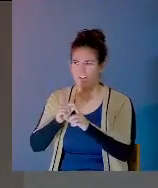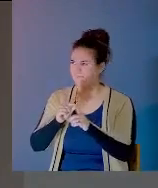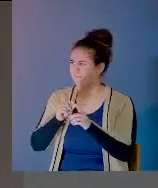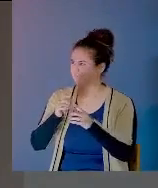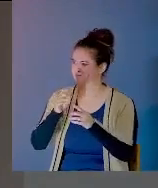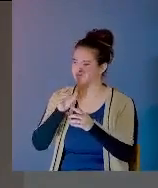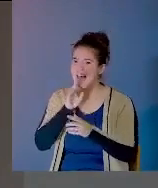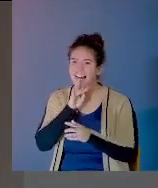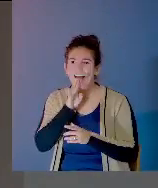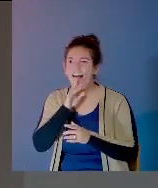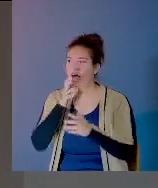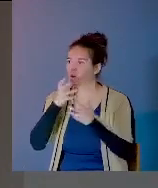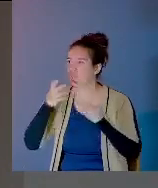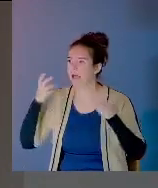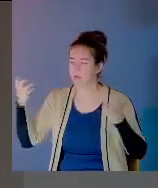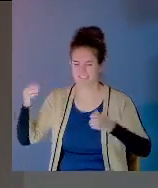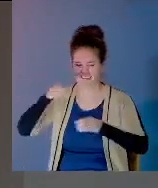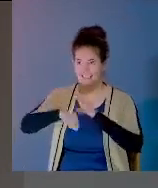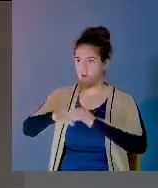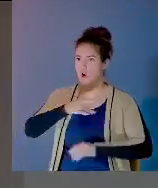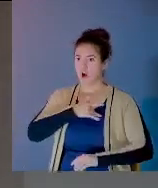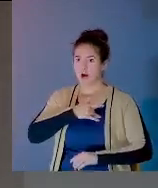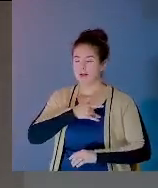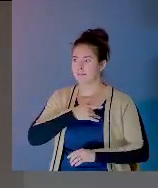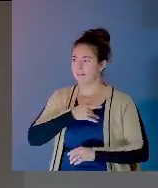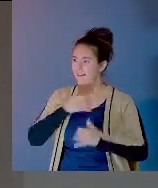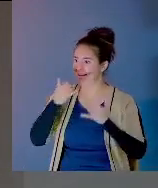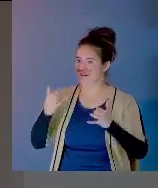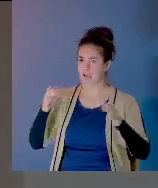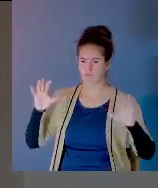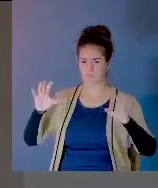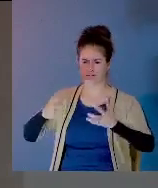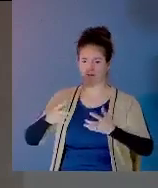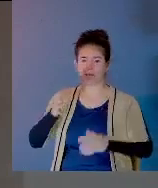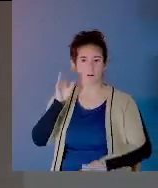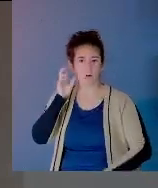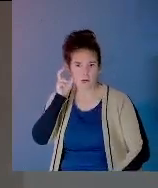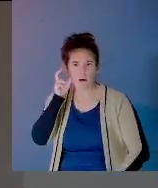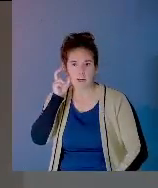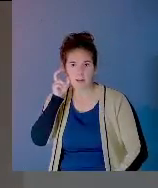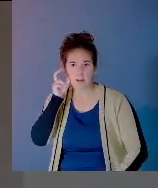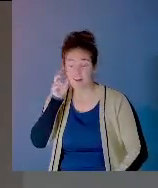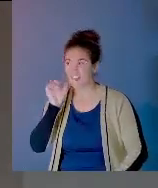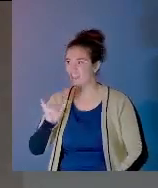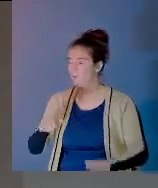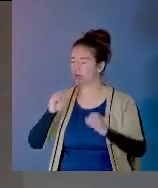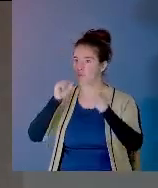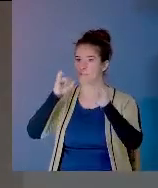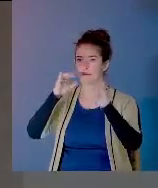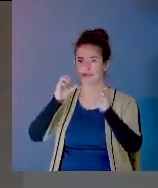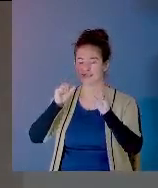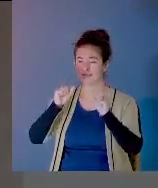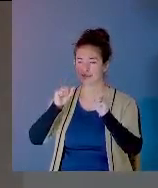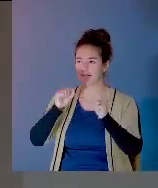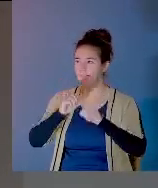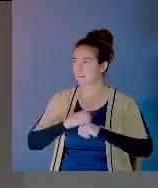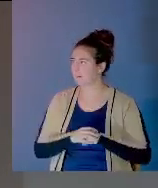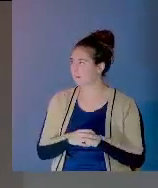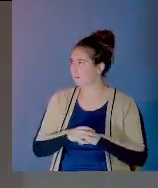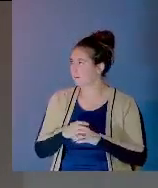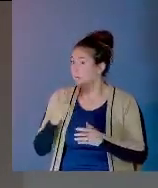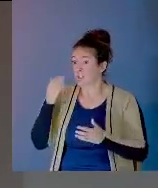and they're hearing it. Amen. You know? It was amazing, you know? And it's like from setting up a table